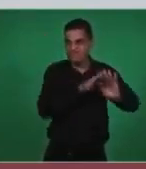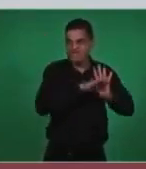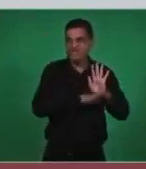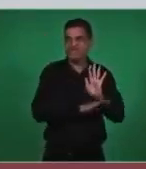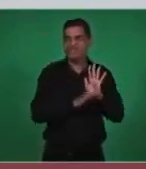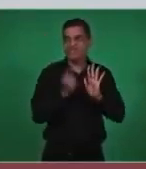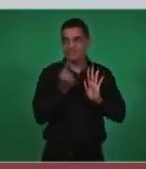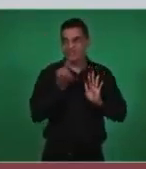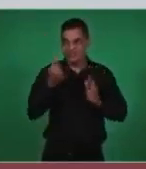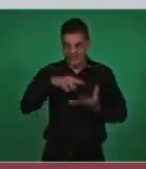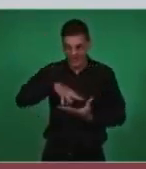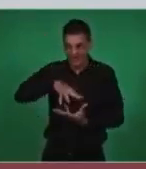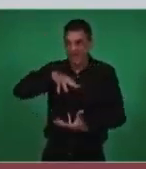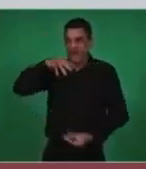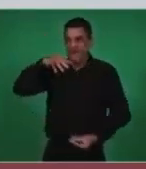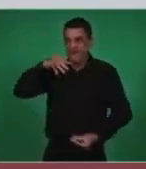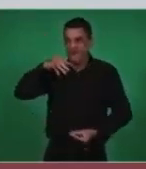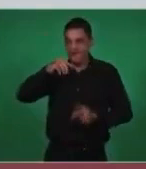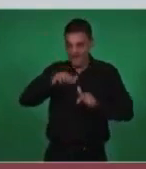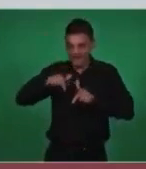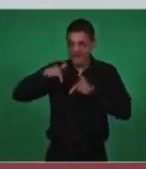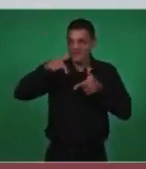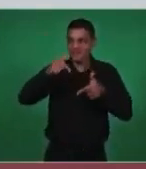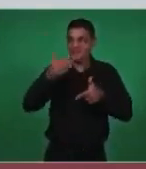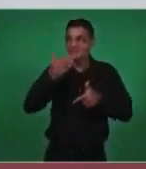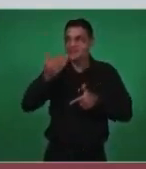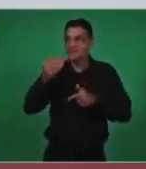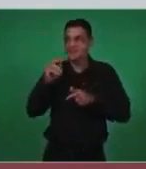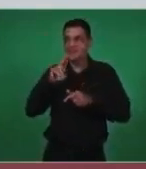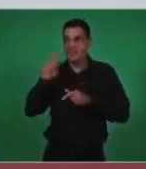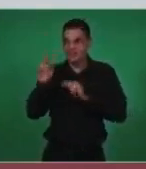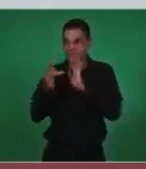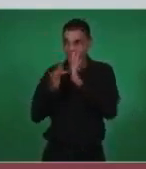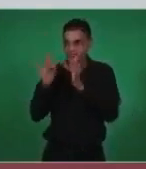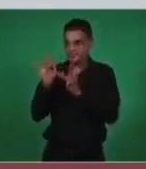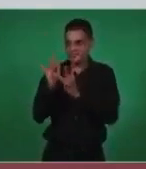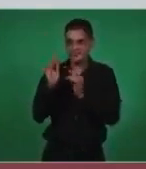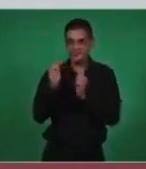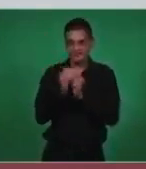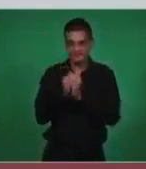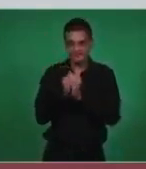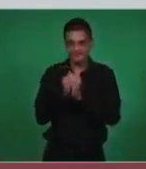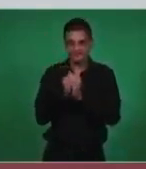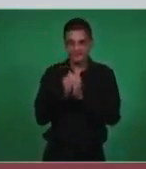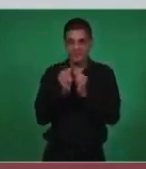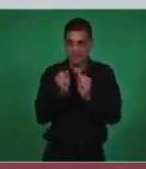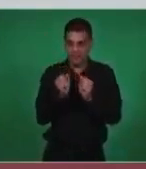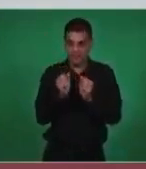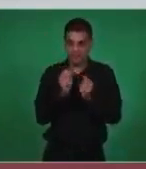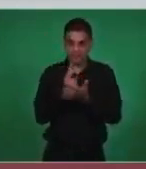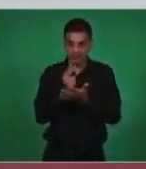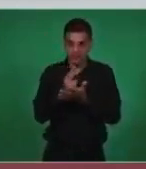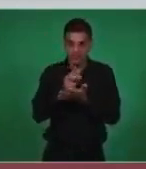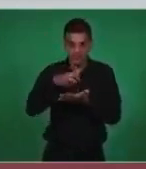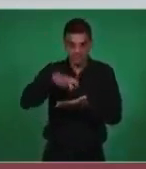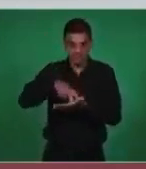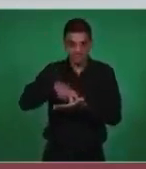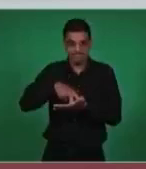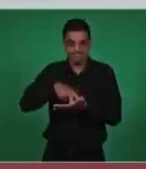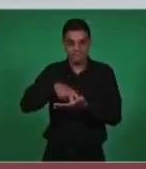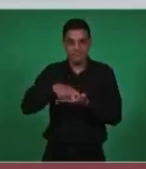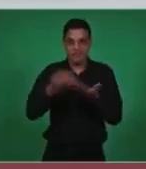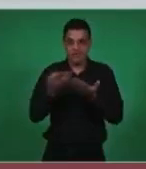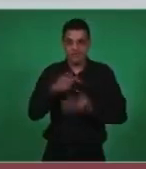Lord. We ask for the power of the blood of Jesus in the name of the Lord Jesus, amen. The brethren may remain kneeling